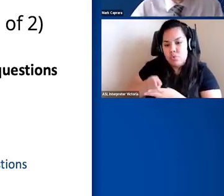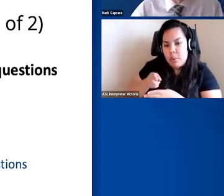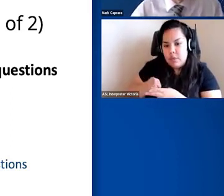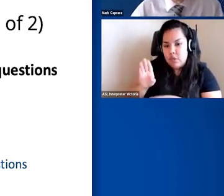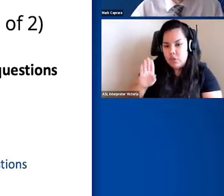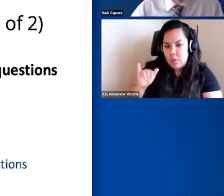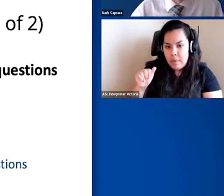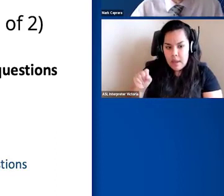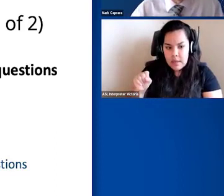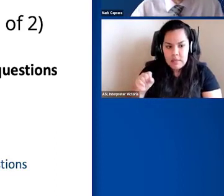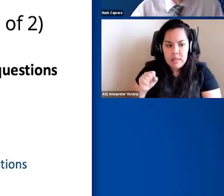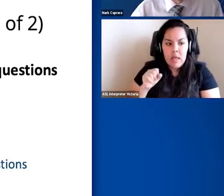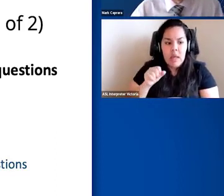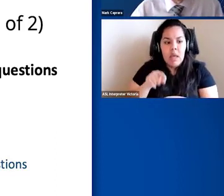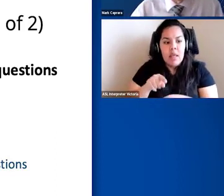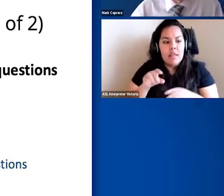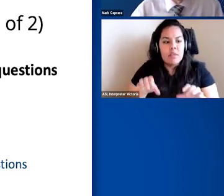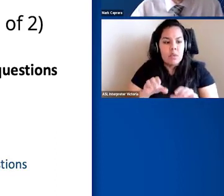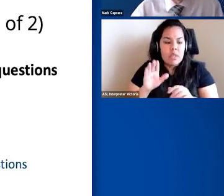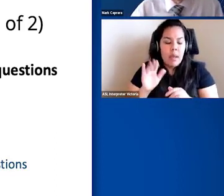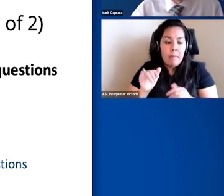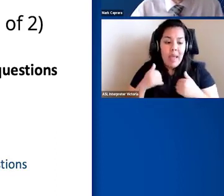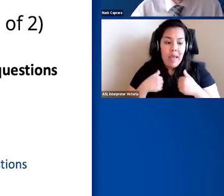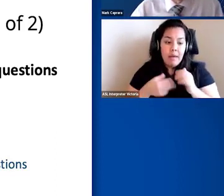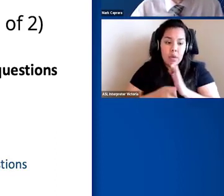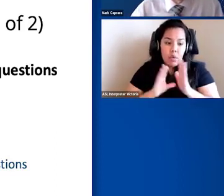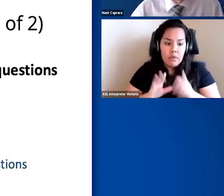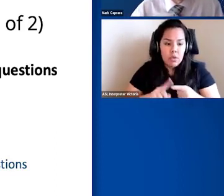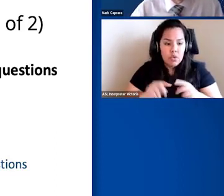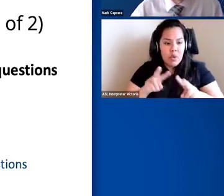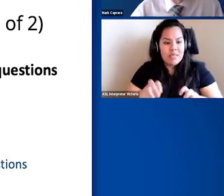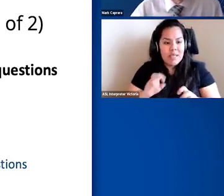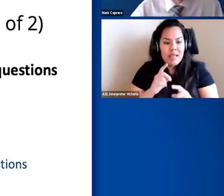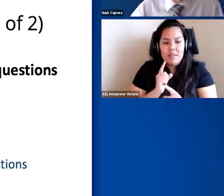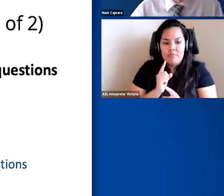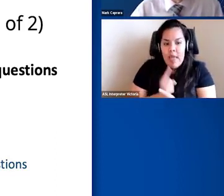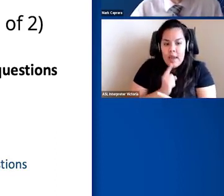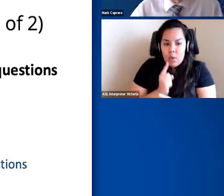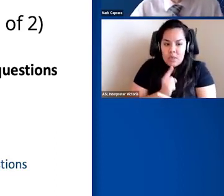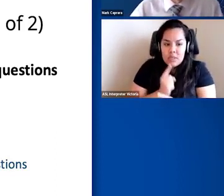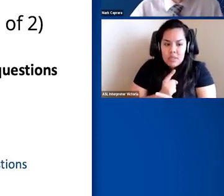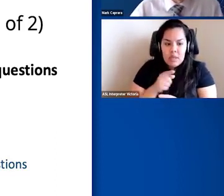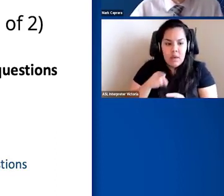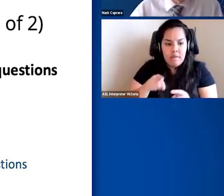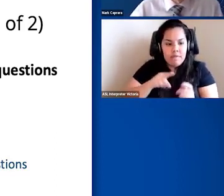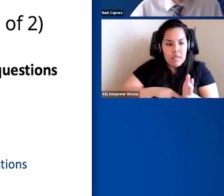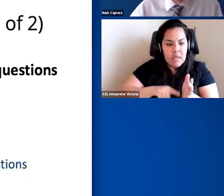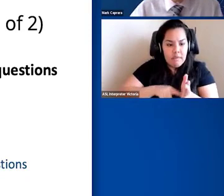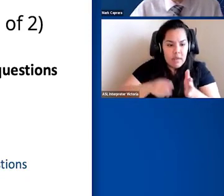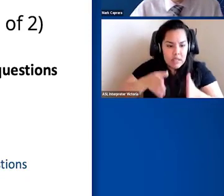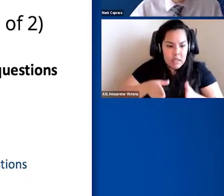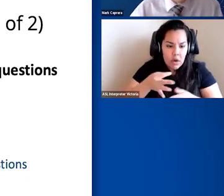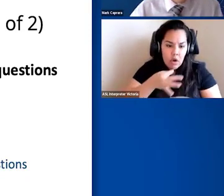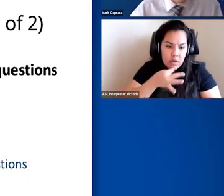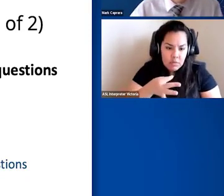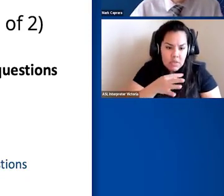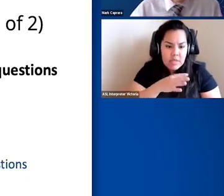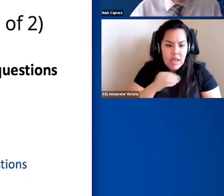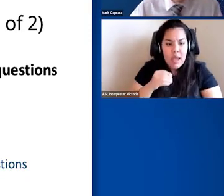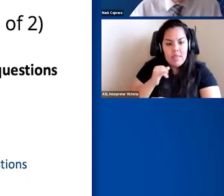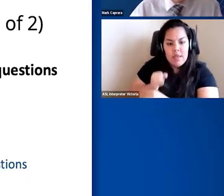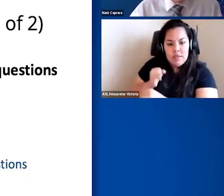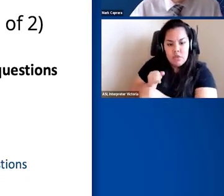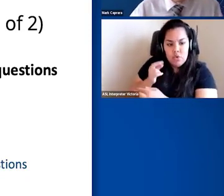reviewers assess the adequacy of investigator expertise and institutional resources with respect to the work proposed as a binary